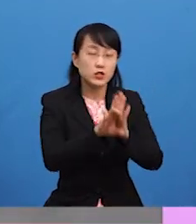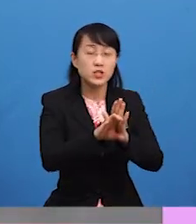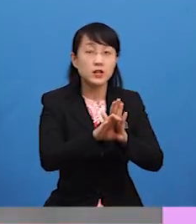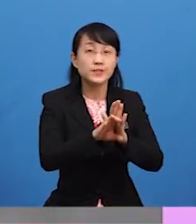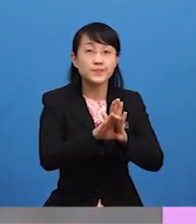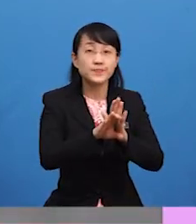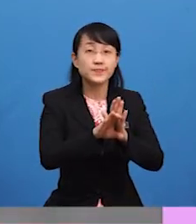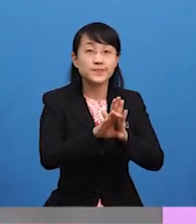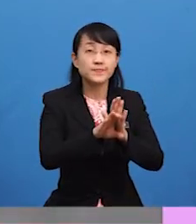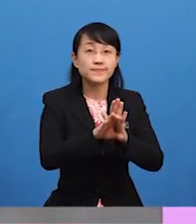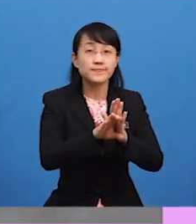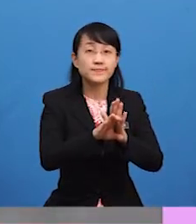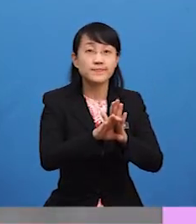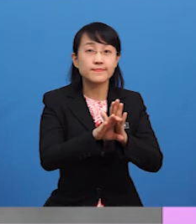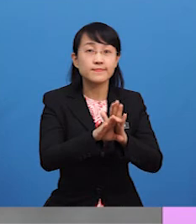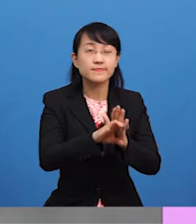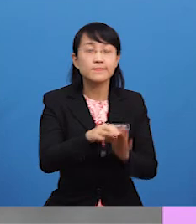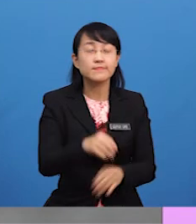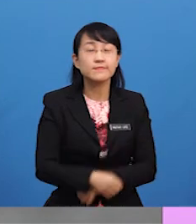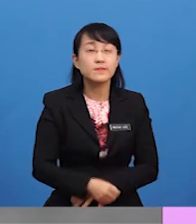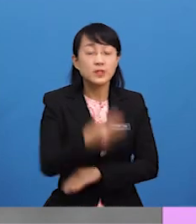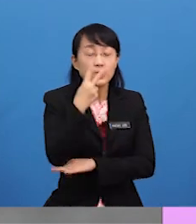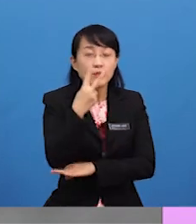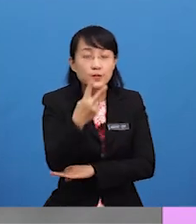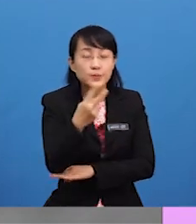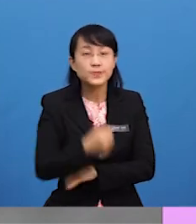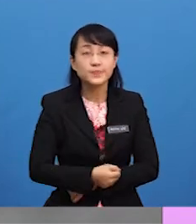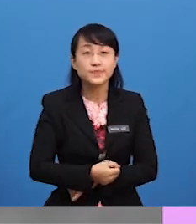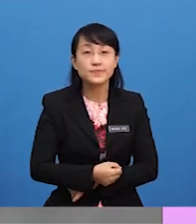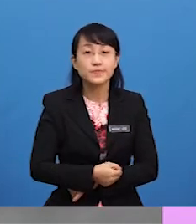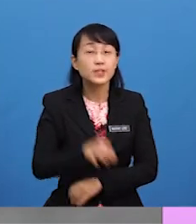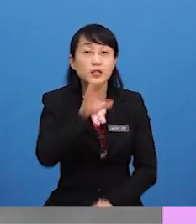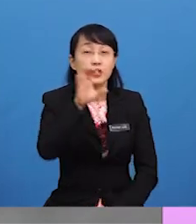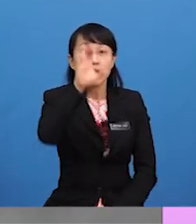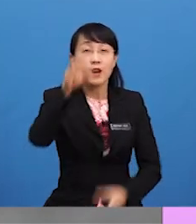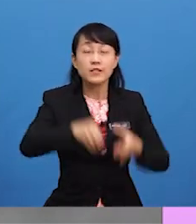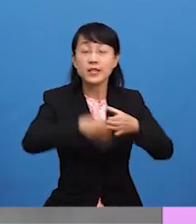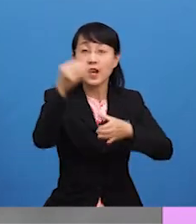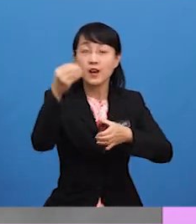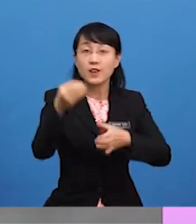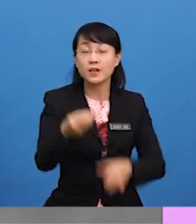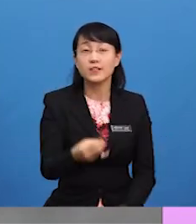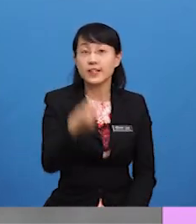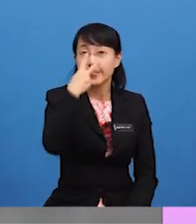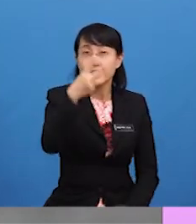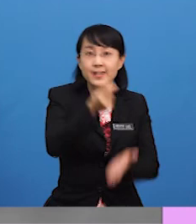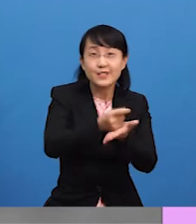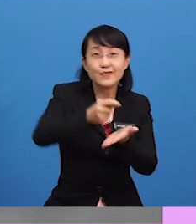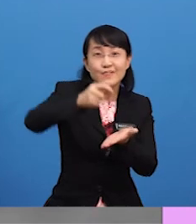screen. Look for what I'm talking about. Shout it out if you see the